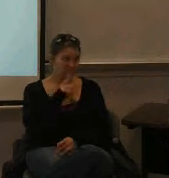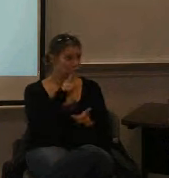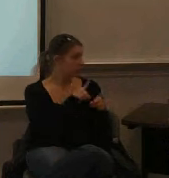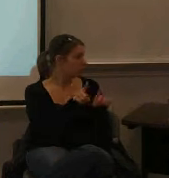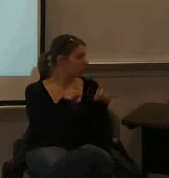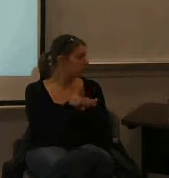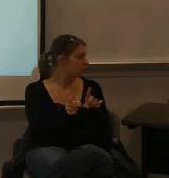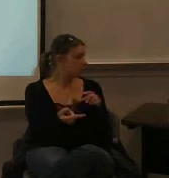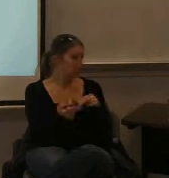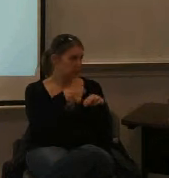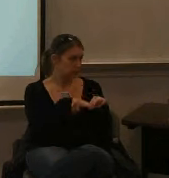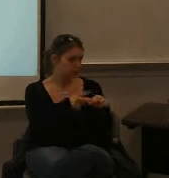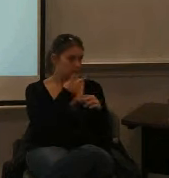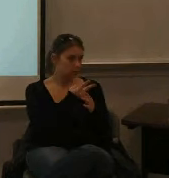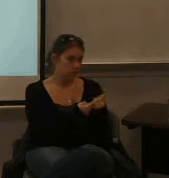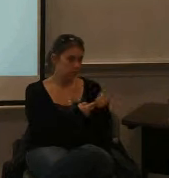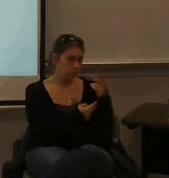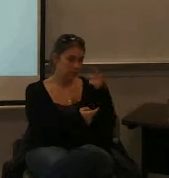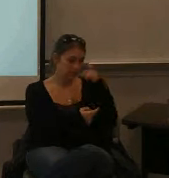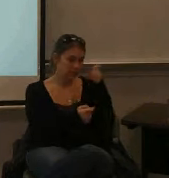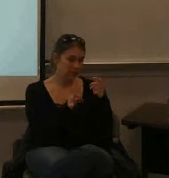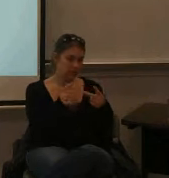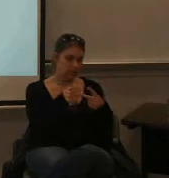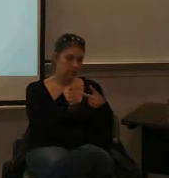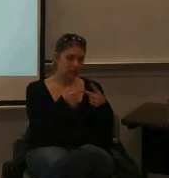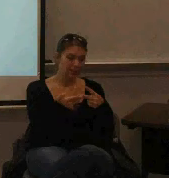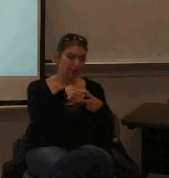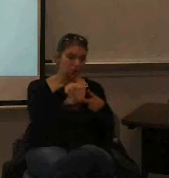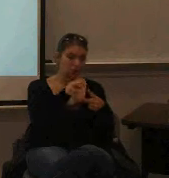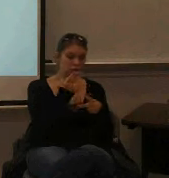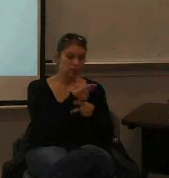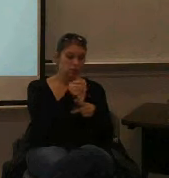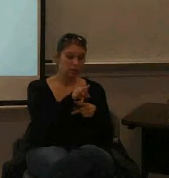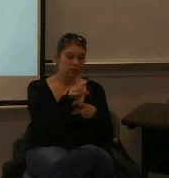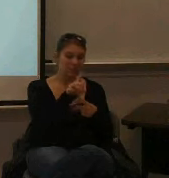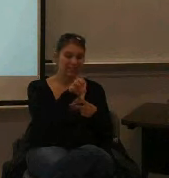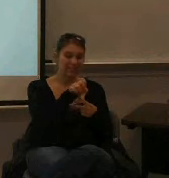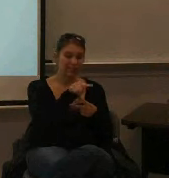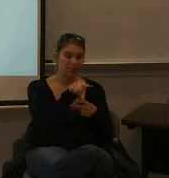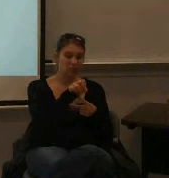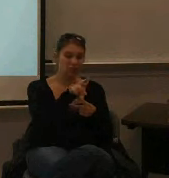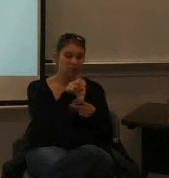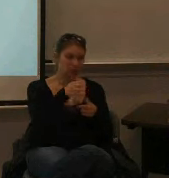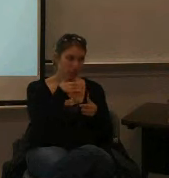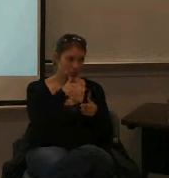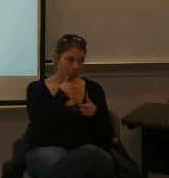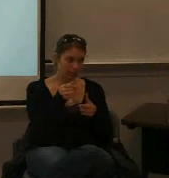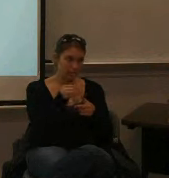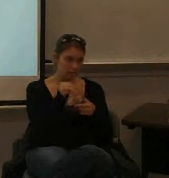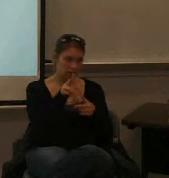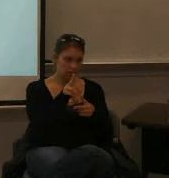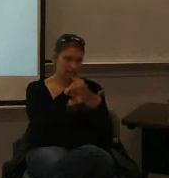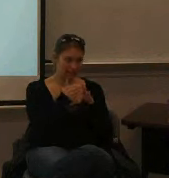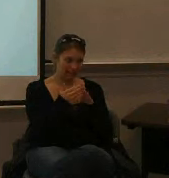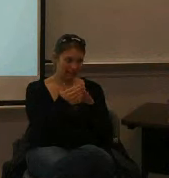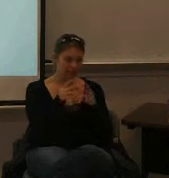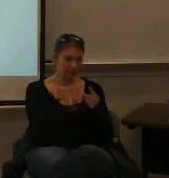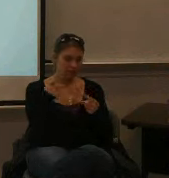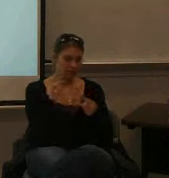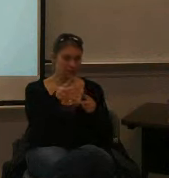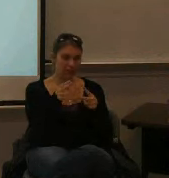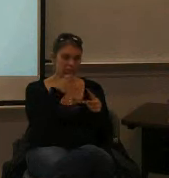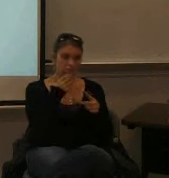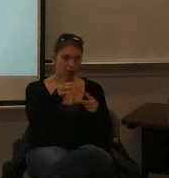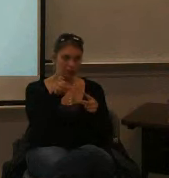also increasing, both because of increases in uses of detergents in urban areas, and phosphate is a very